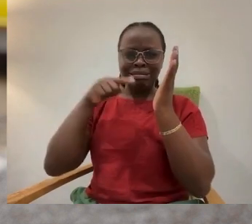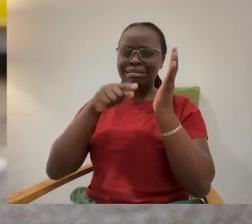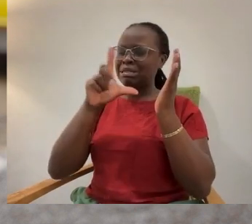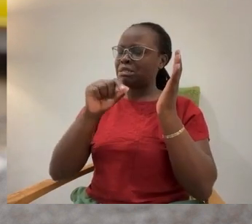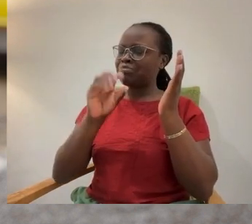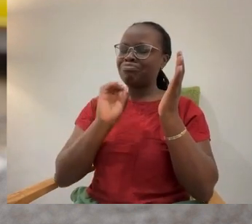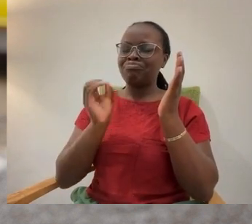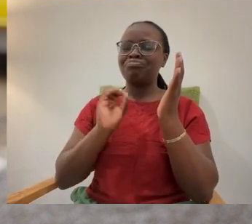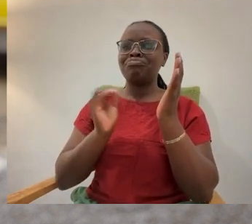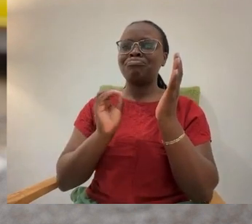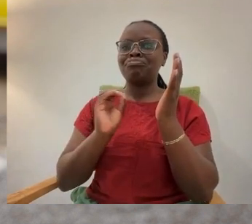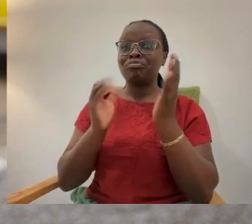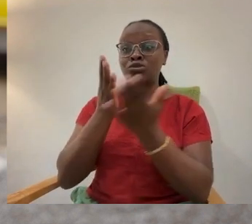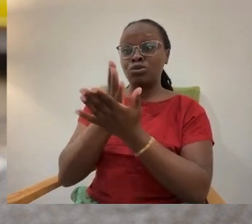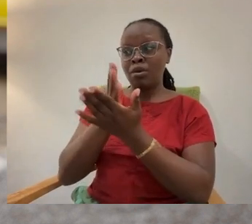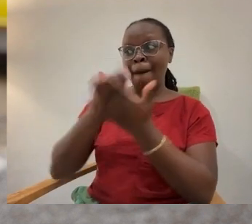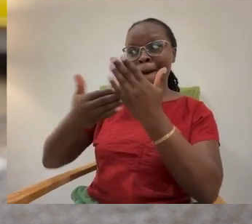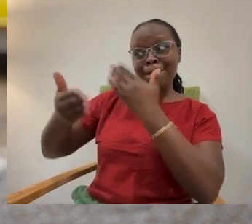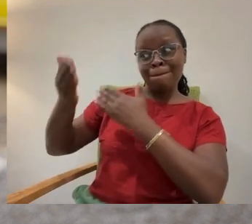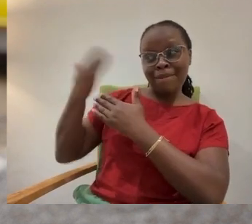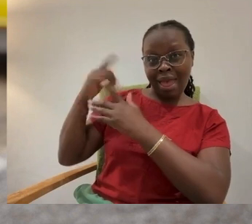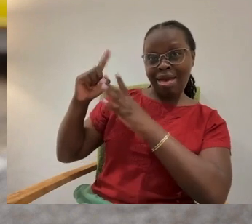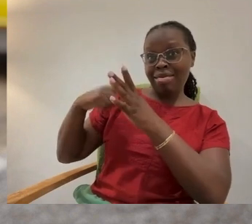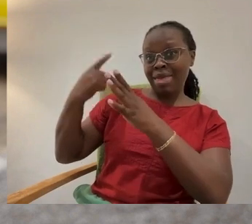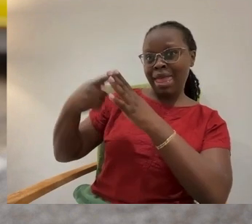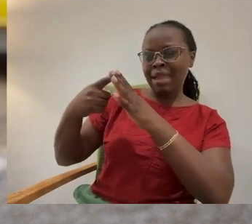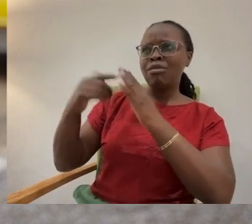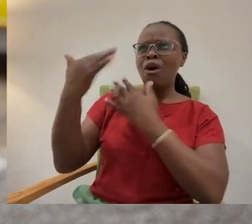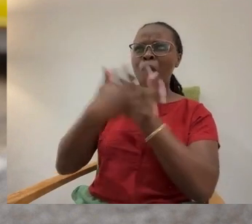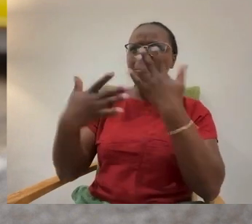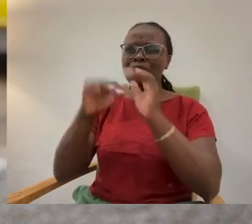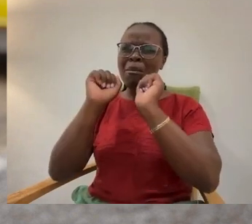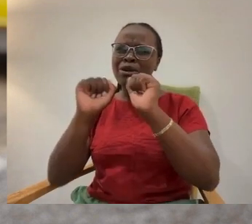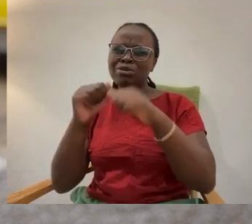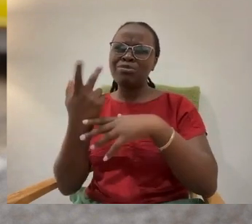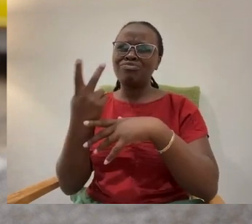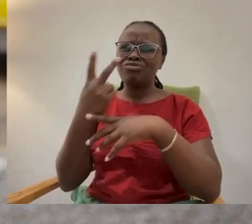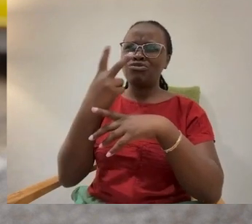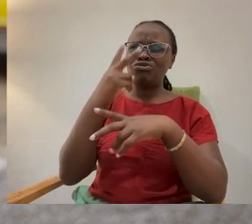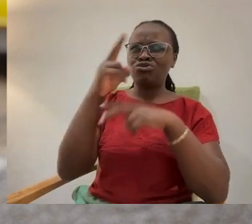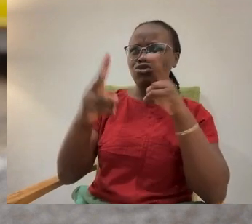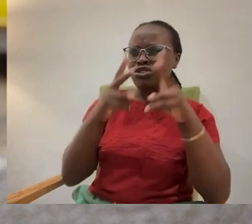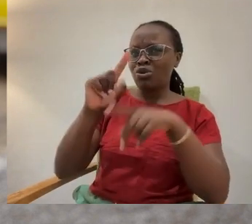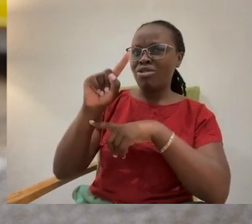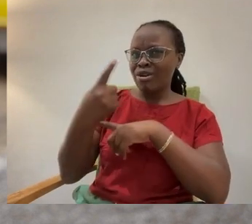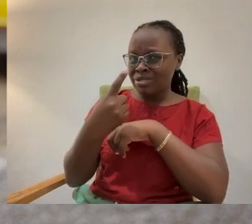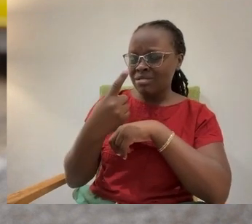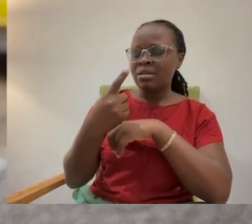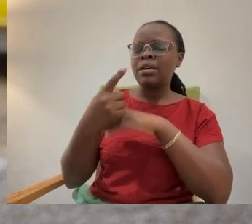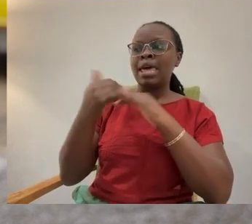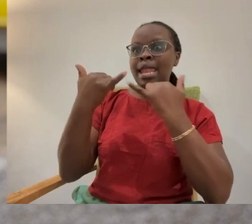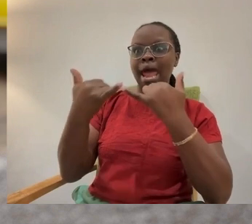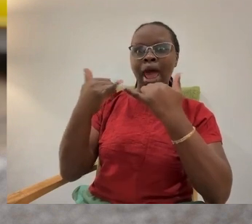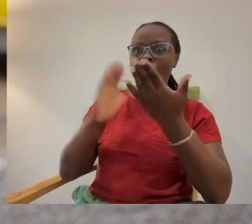cheap. Back then, a gadget would go for about 22,000 shillings. I think currently